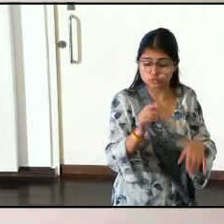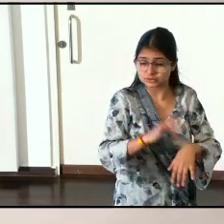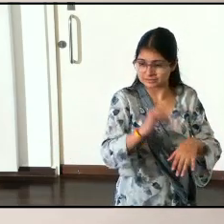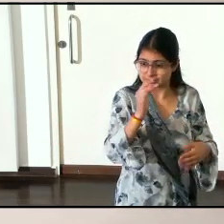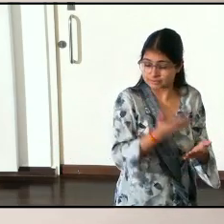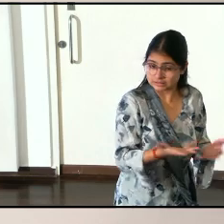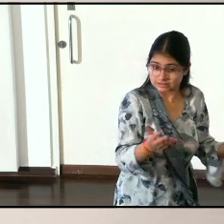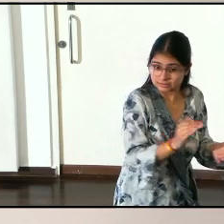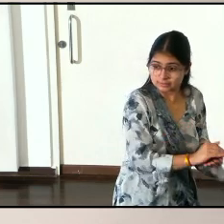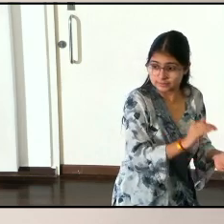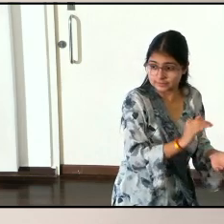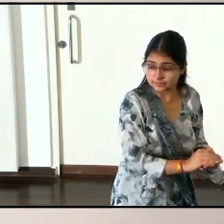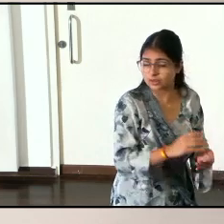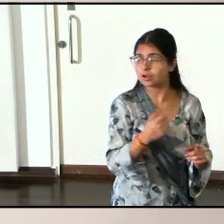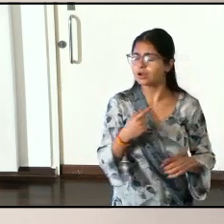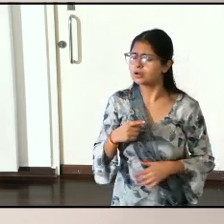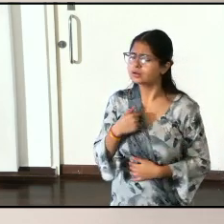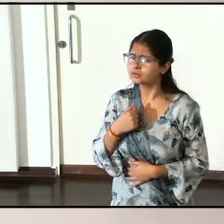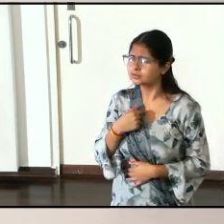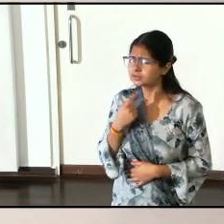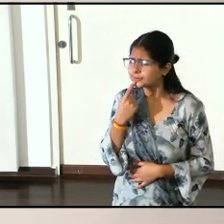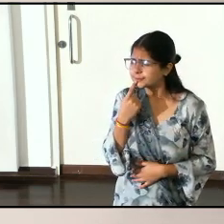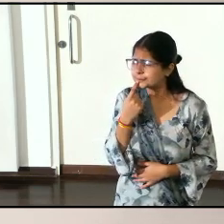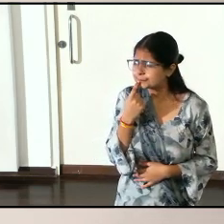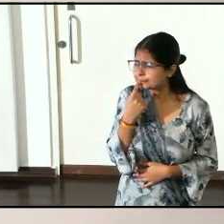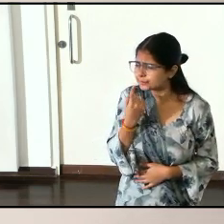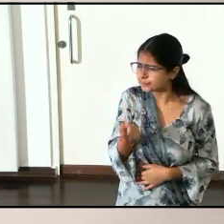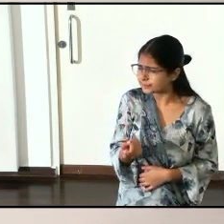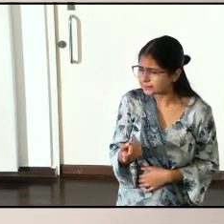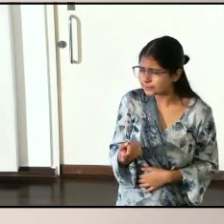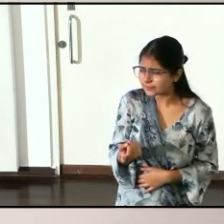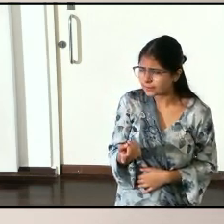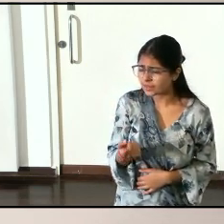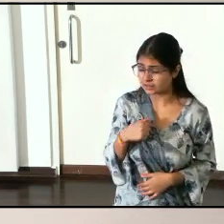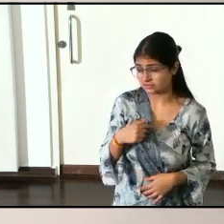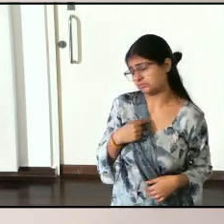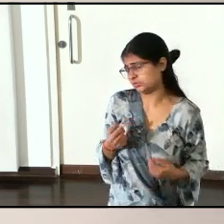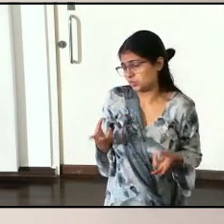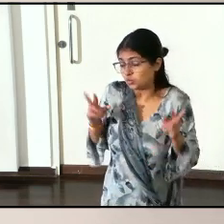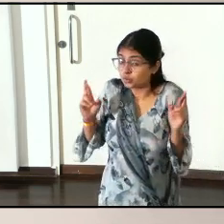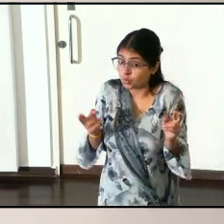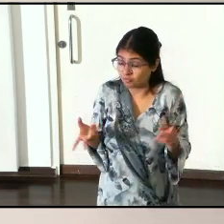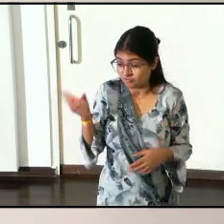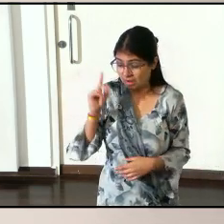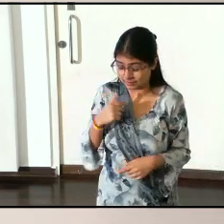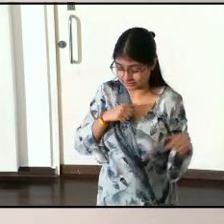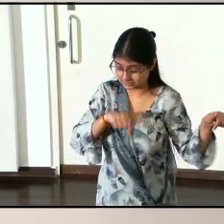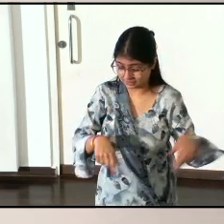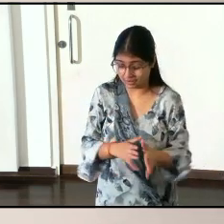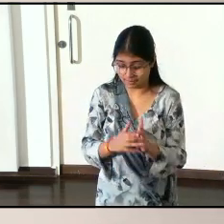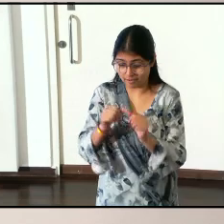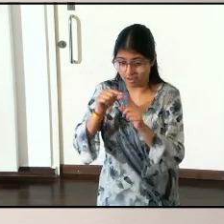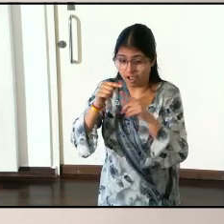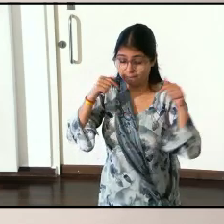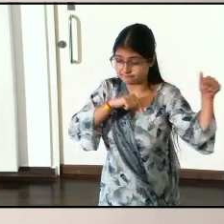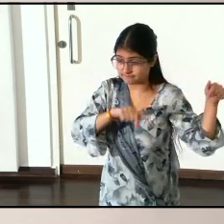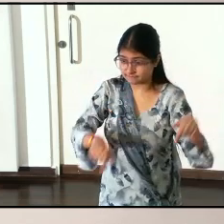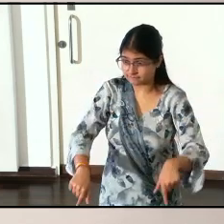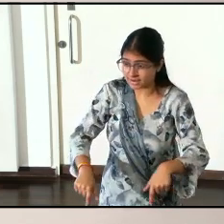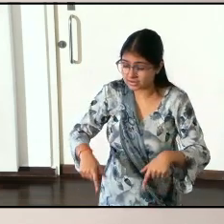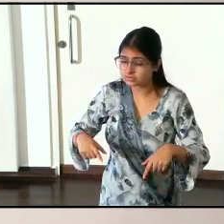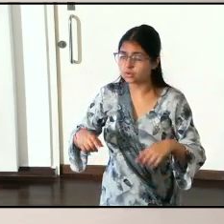to, and I was talking, I hope to come back here to talk to people who are working